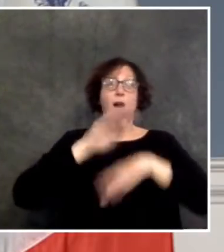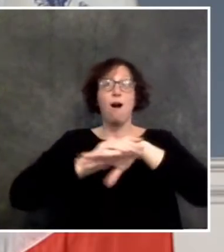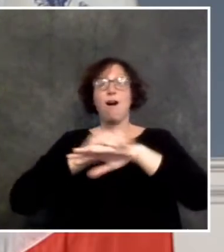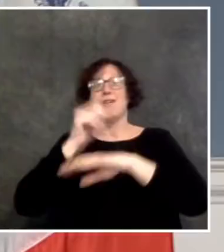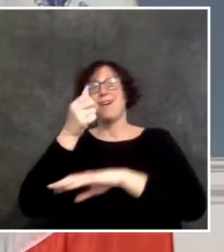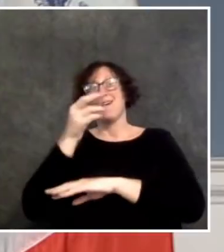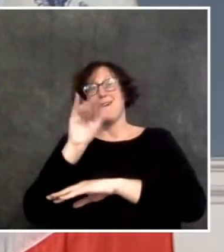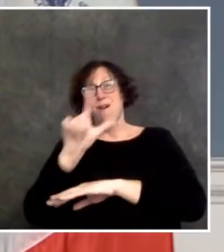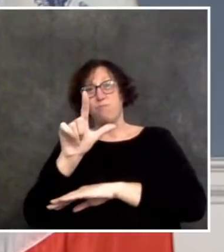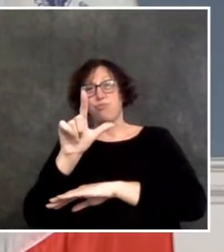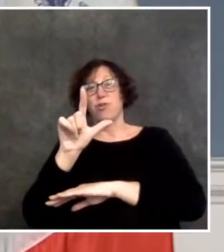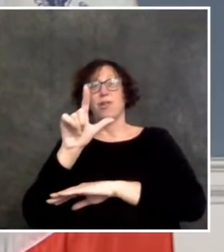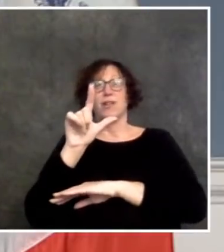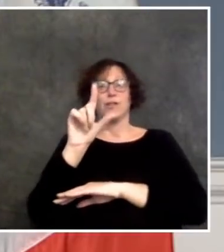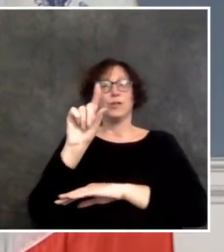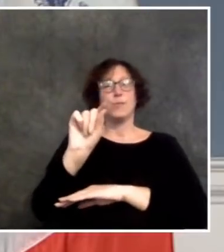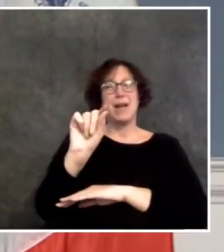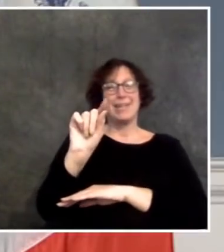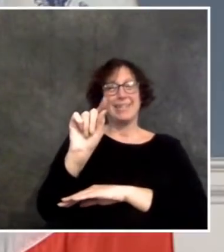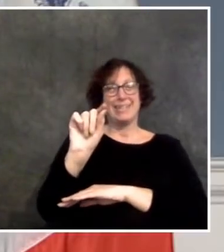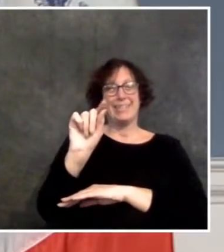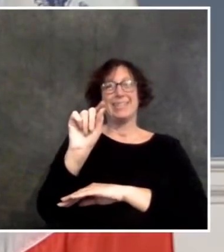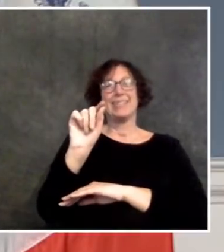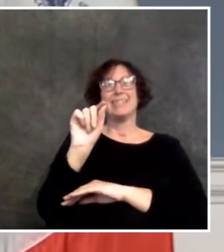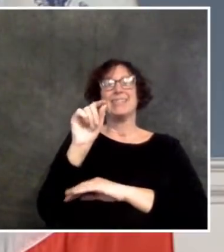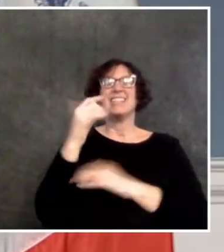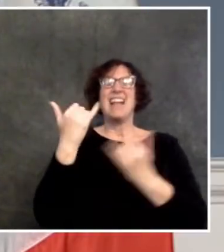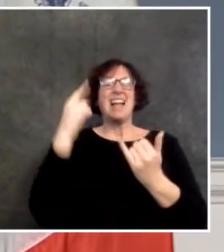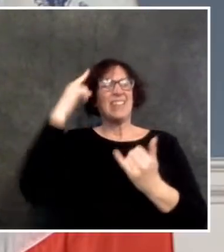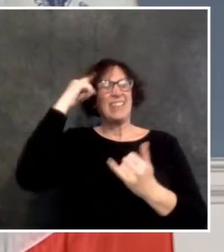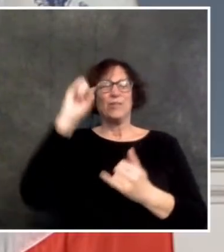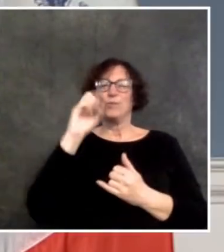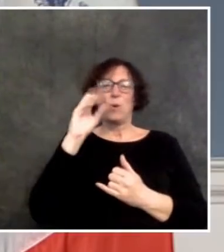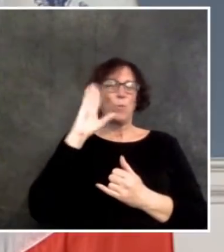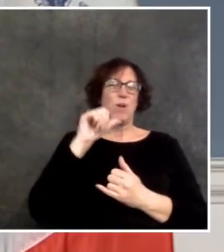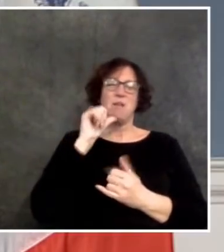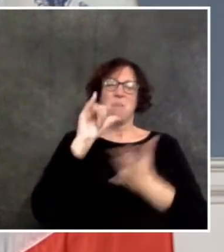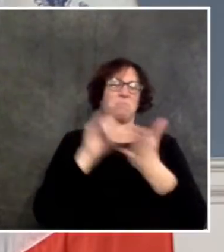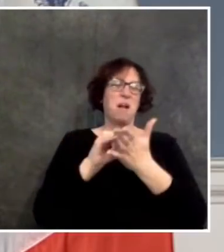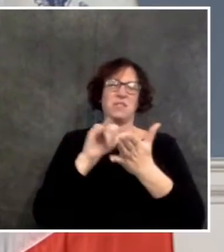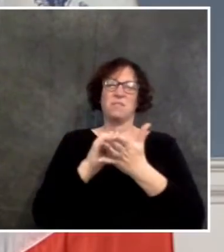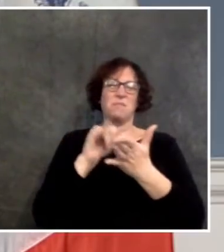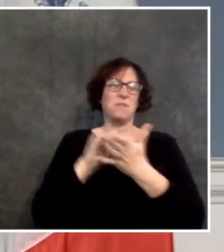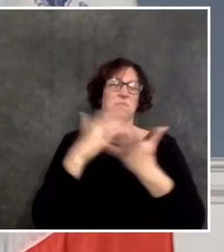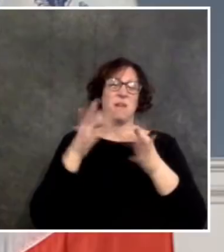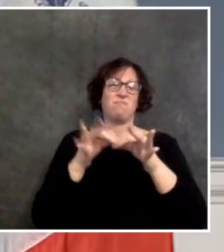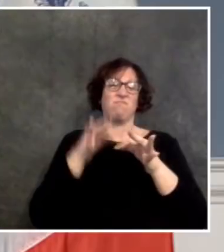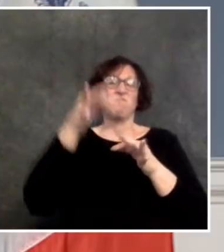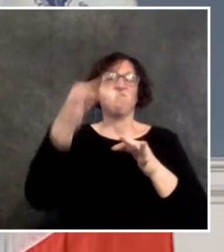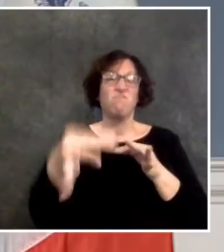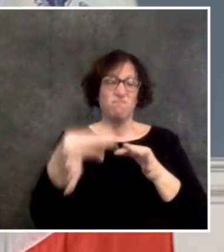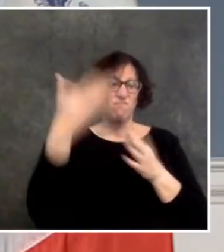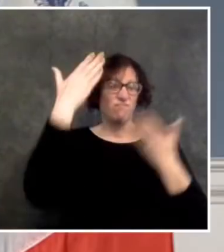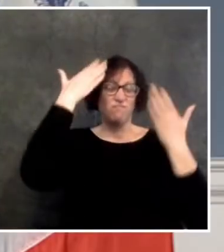that looks right now, and we'll have more to say on that as we figure out what the future looks like. But